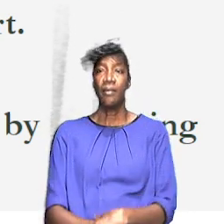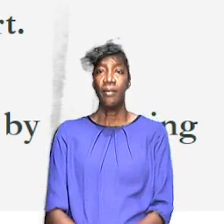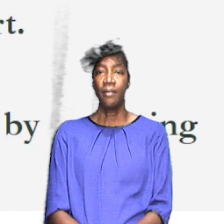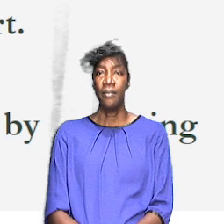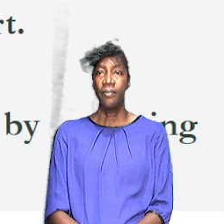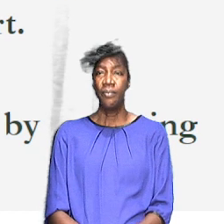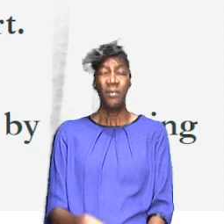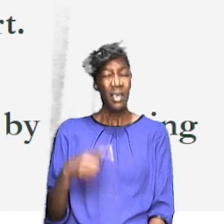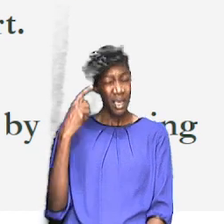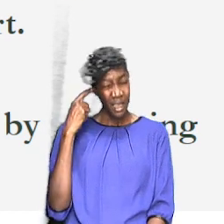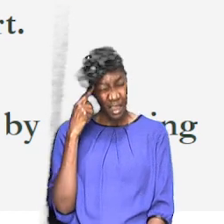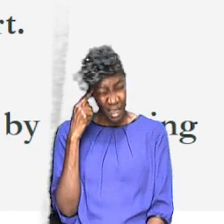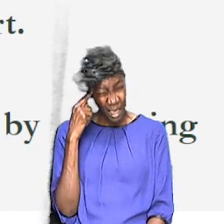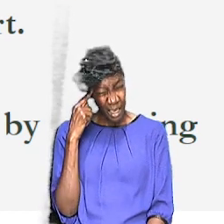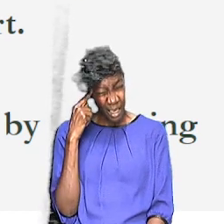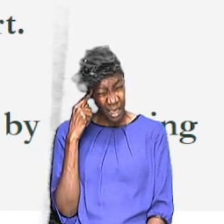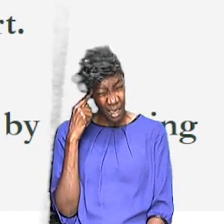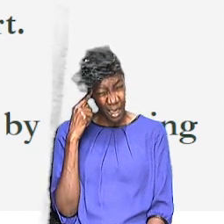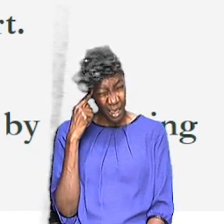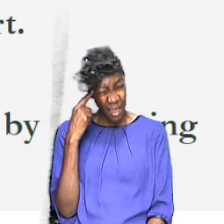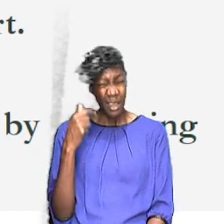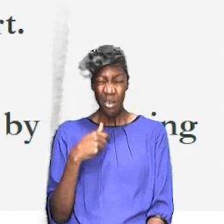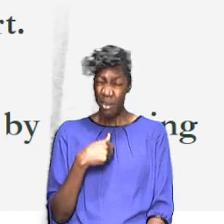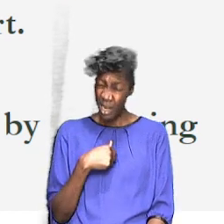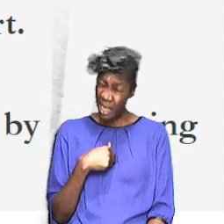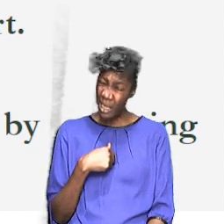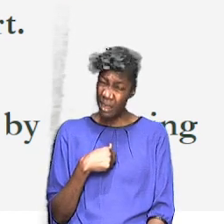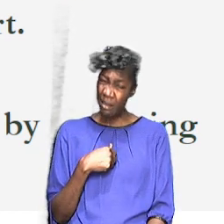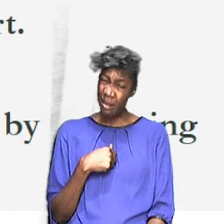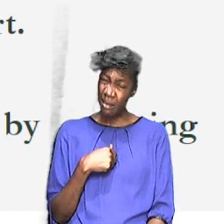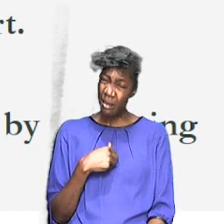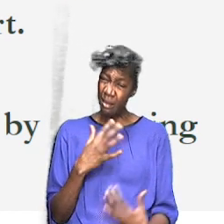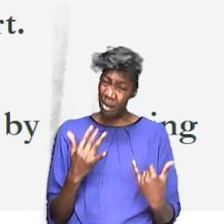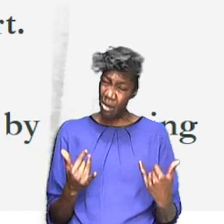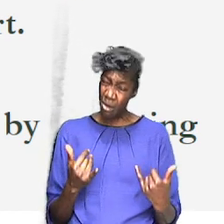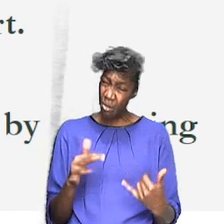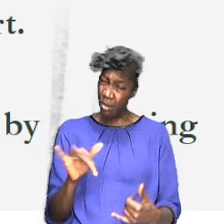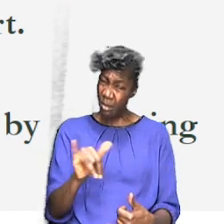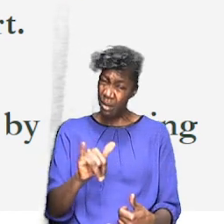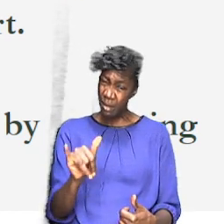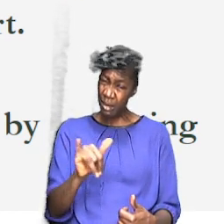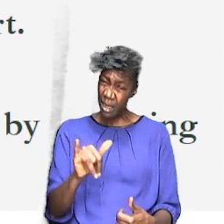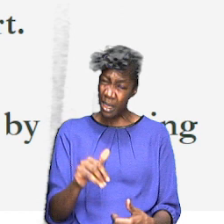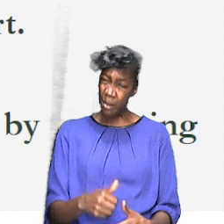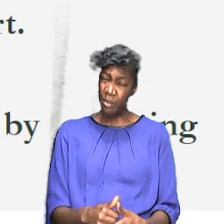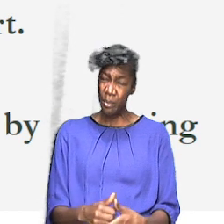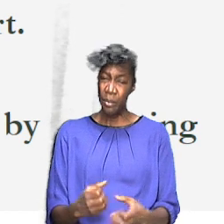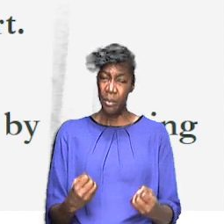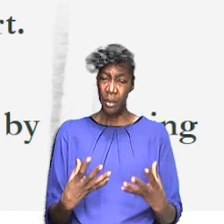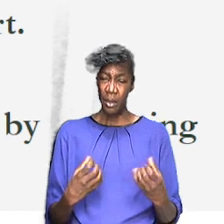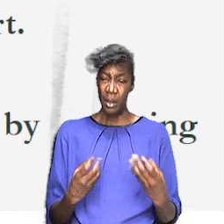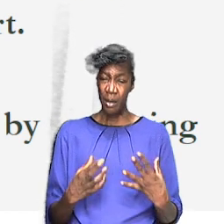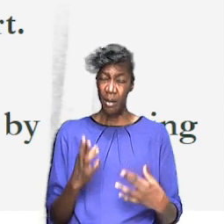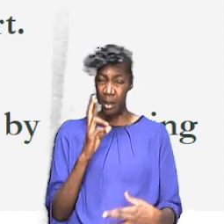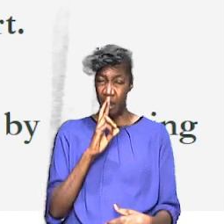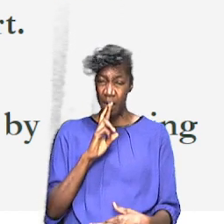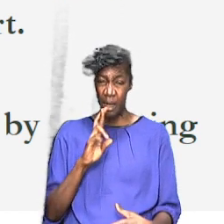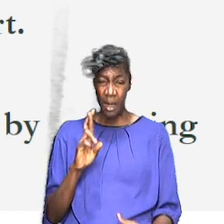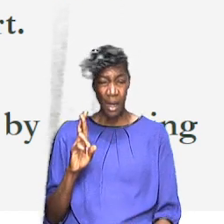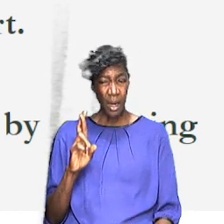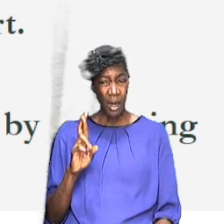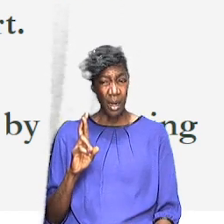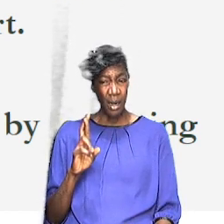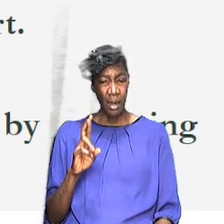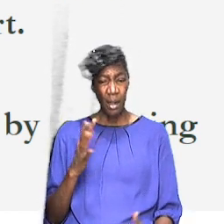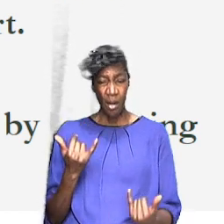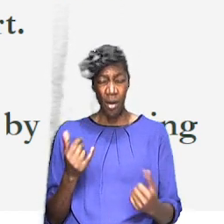And when I think about that, I realize how similar a lot of us are in how